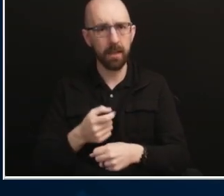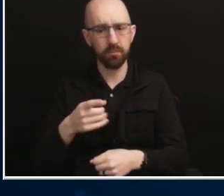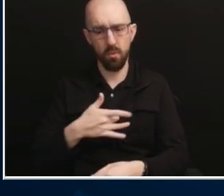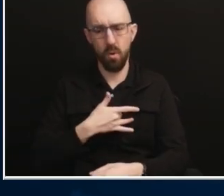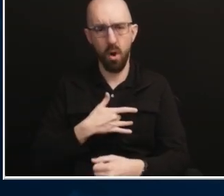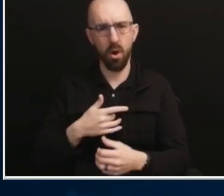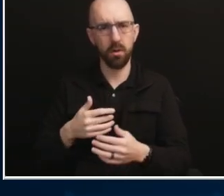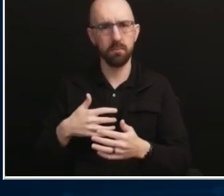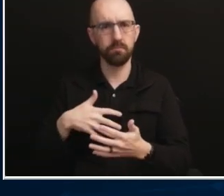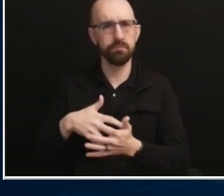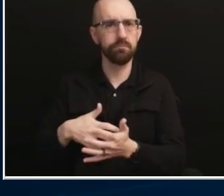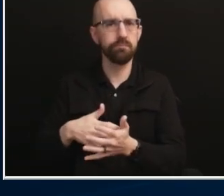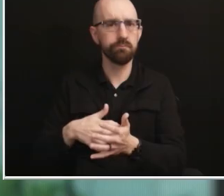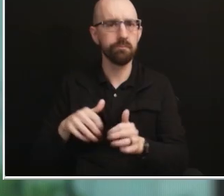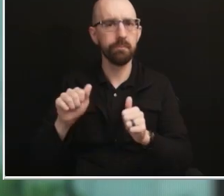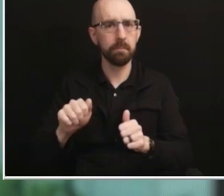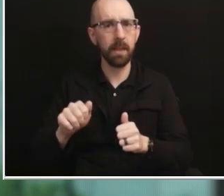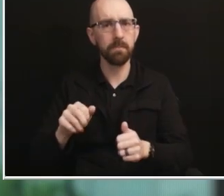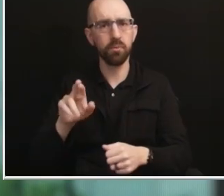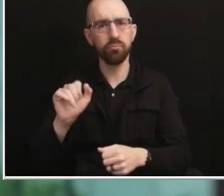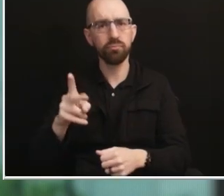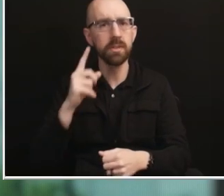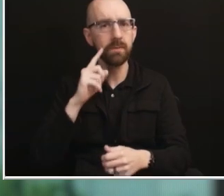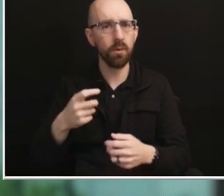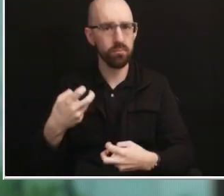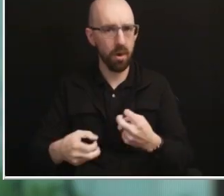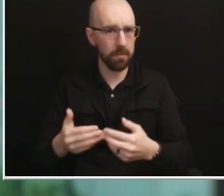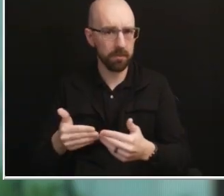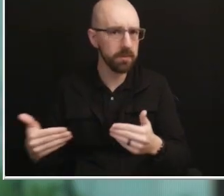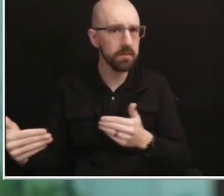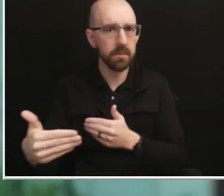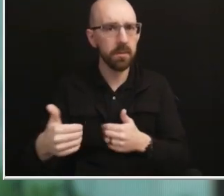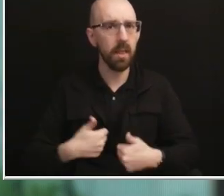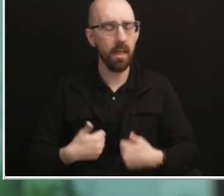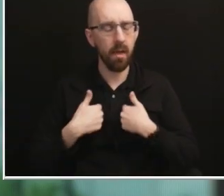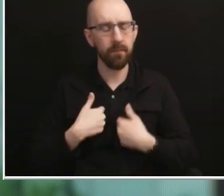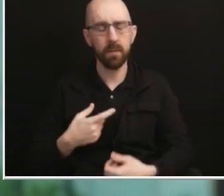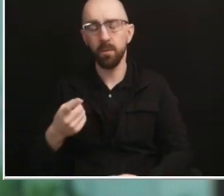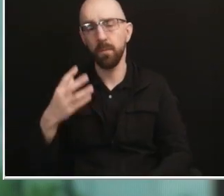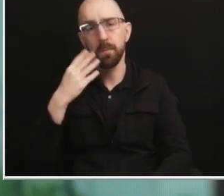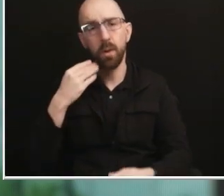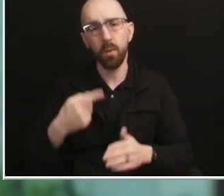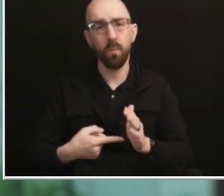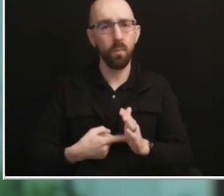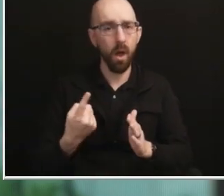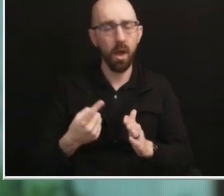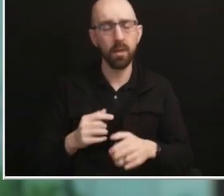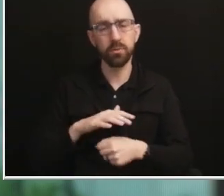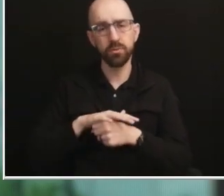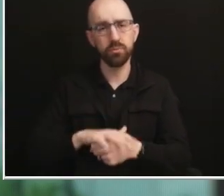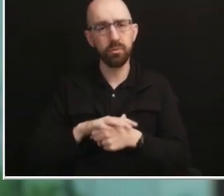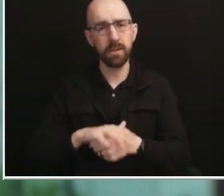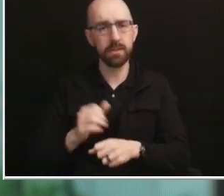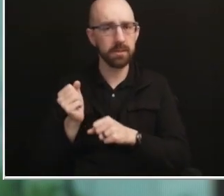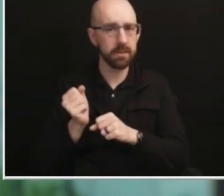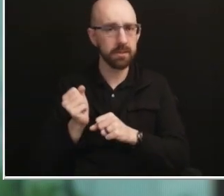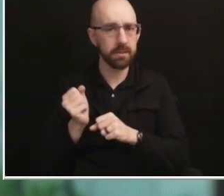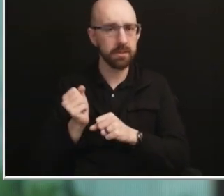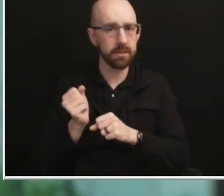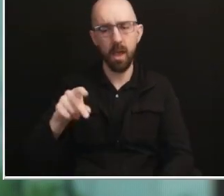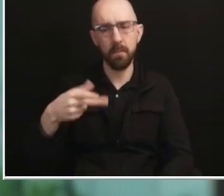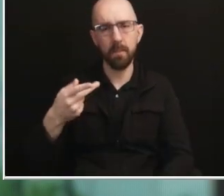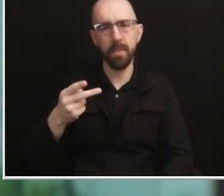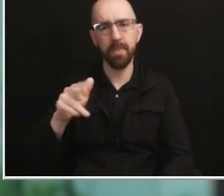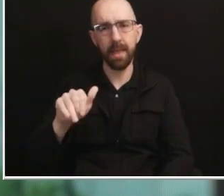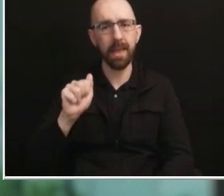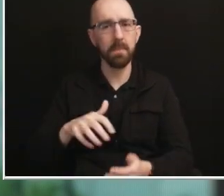life? So anybody who's had broken heart syndrome once or the stress-induced cardiomyopathy can be more vulnerable to it to come